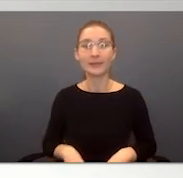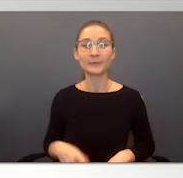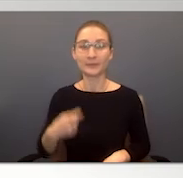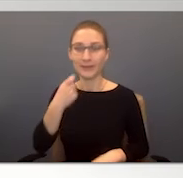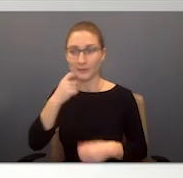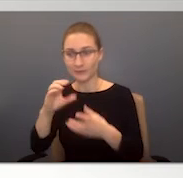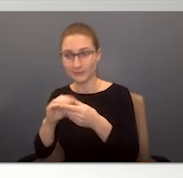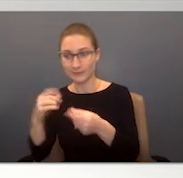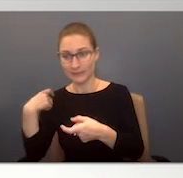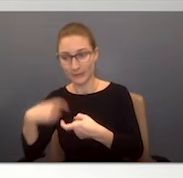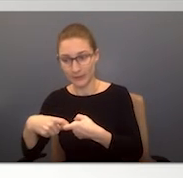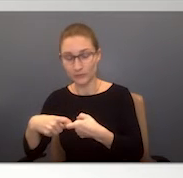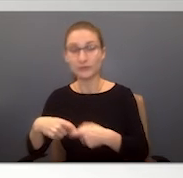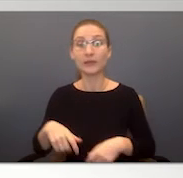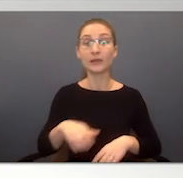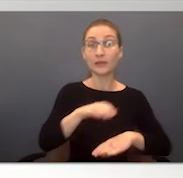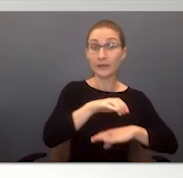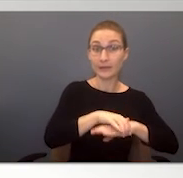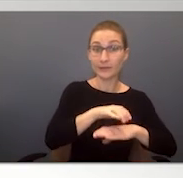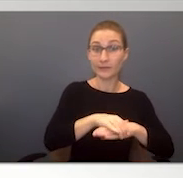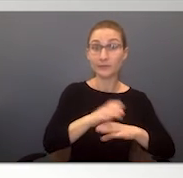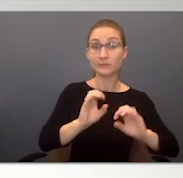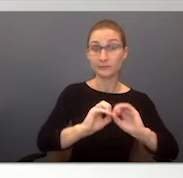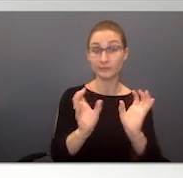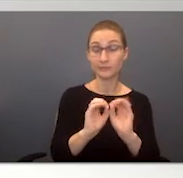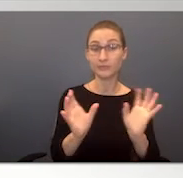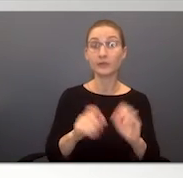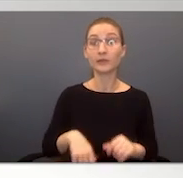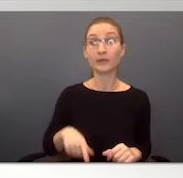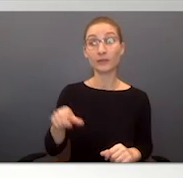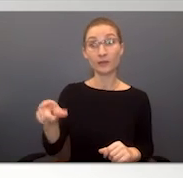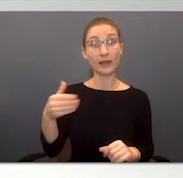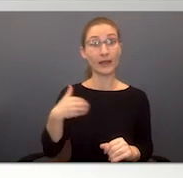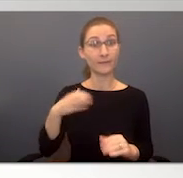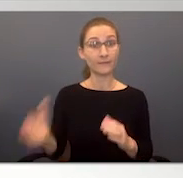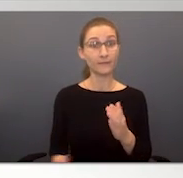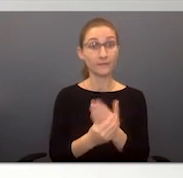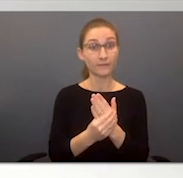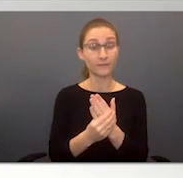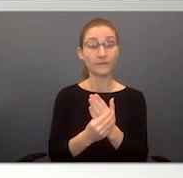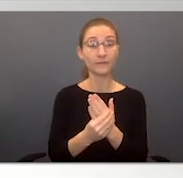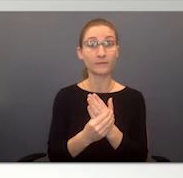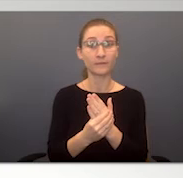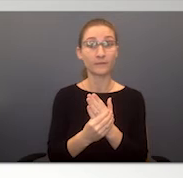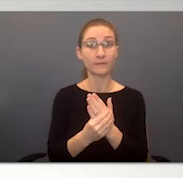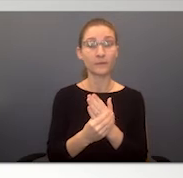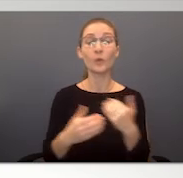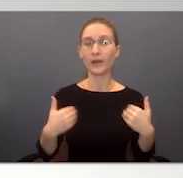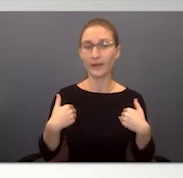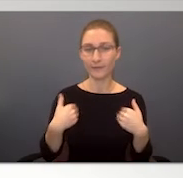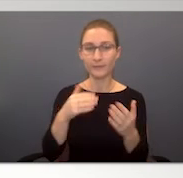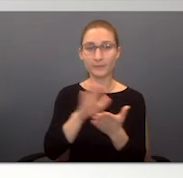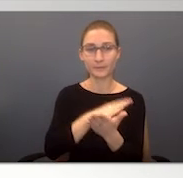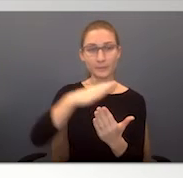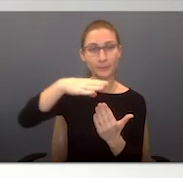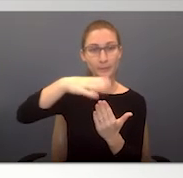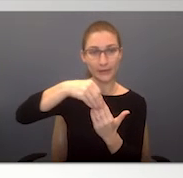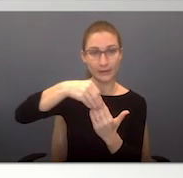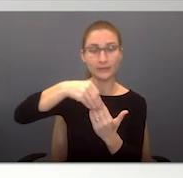so get to them early, communicate with them early. If you get it ready early, then they're able to help you. There's